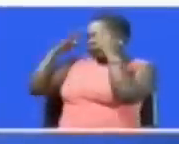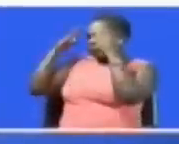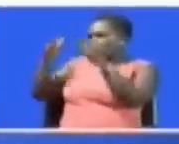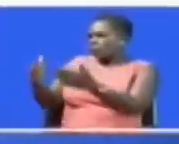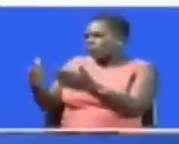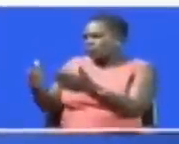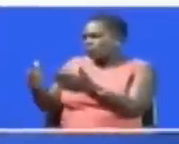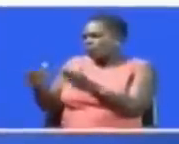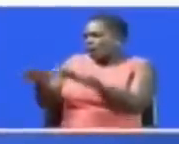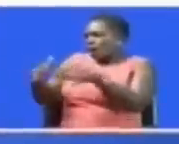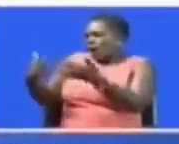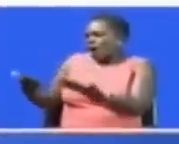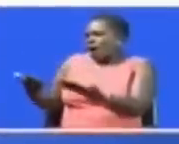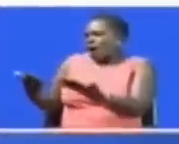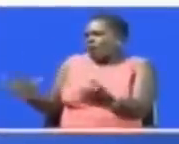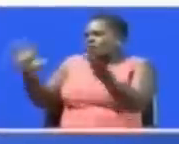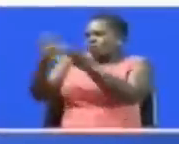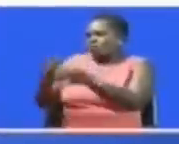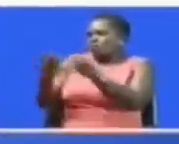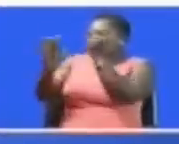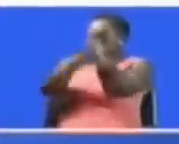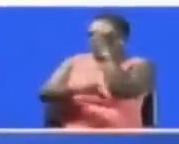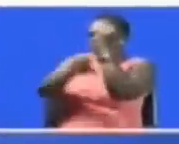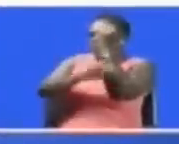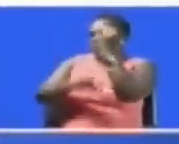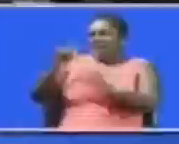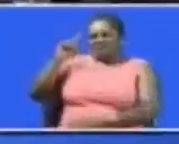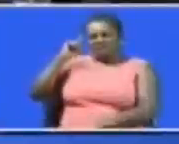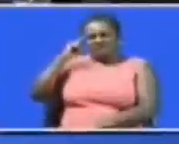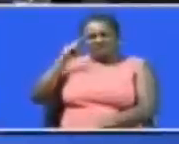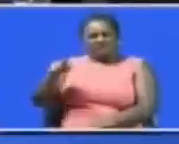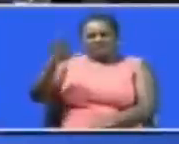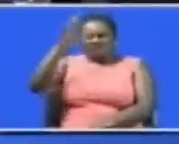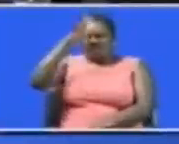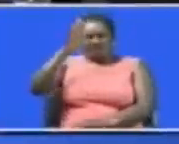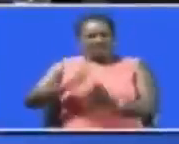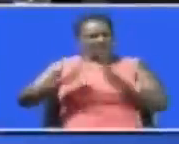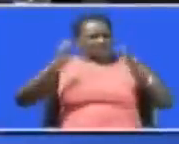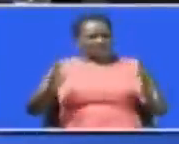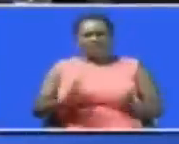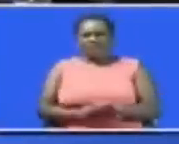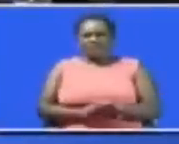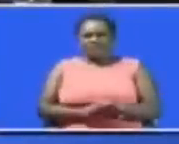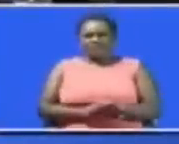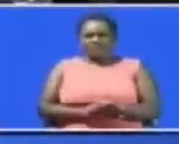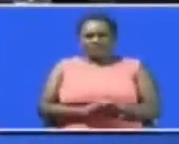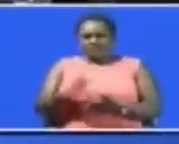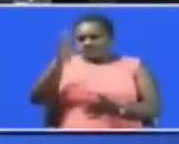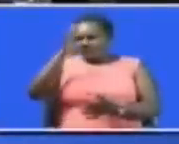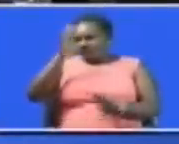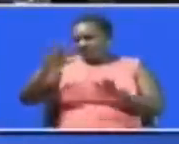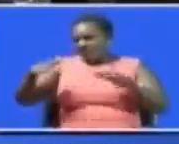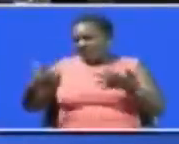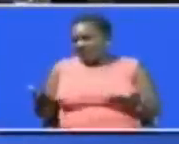are concentrating on how to bring the country together. That's a lie. A lie to the extent